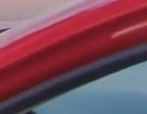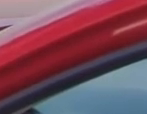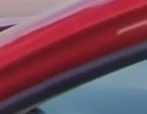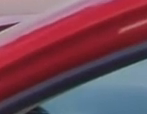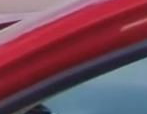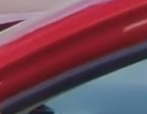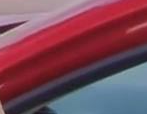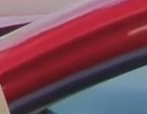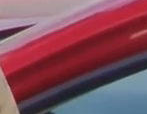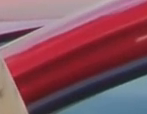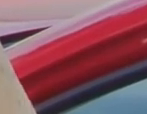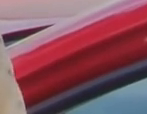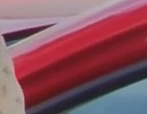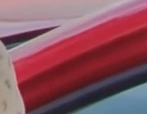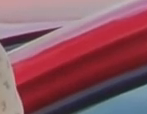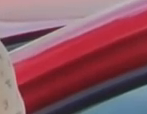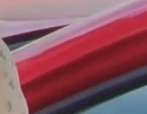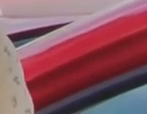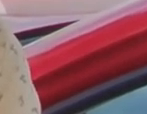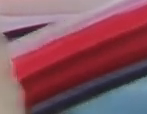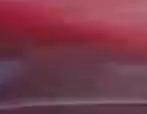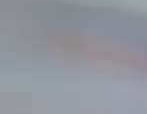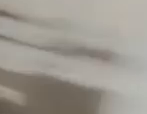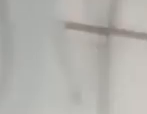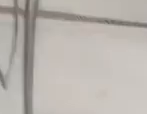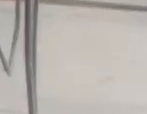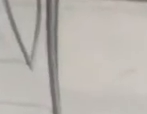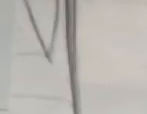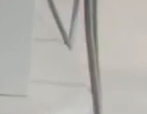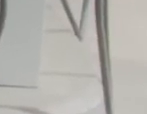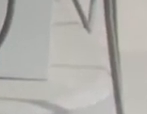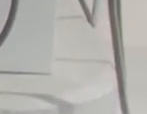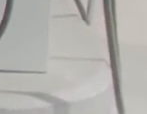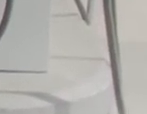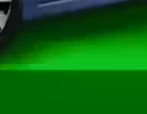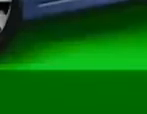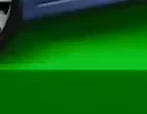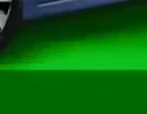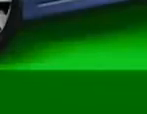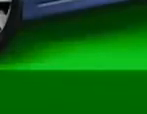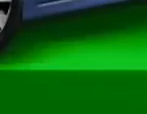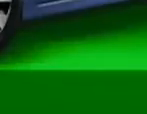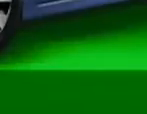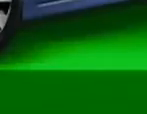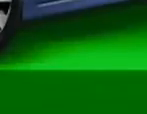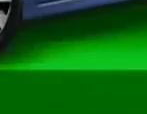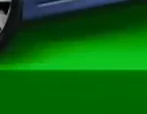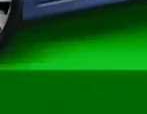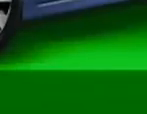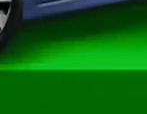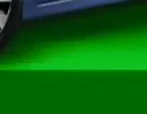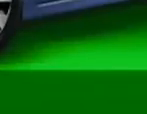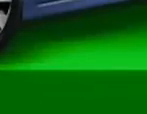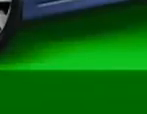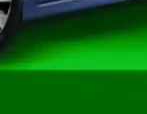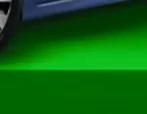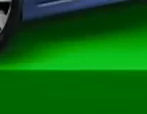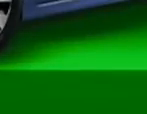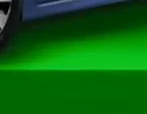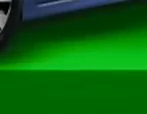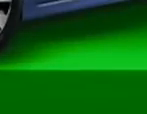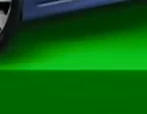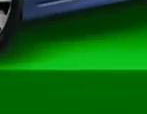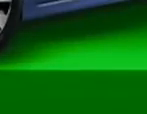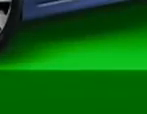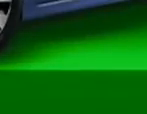Quay, that's you? No, I'm not English. Yes, wait, I just win. Enjoy more holiday rewards at Rubis.